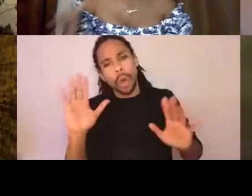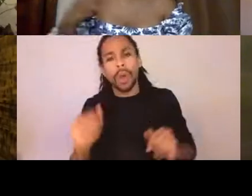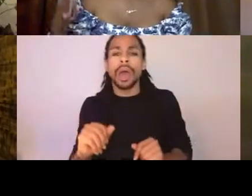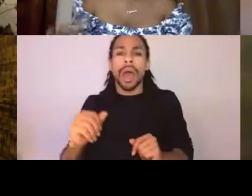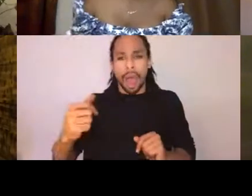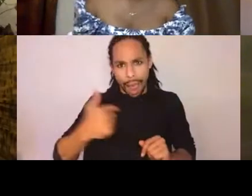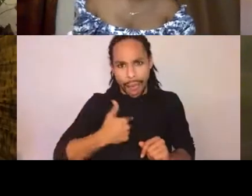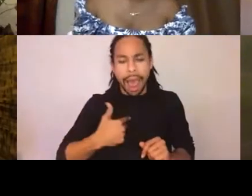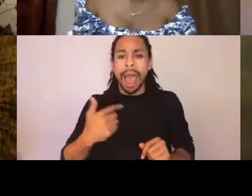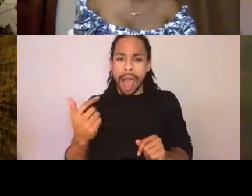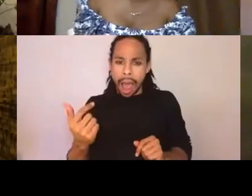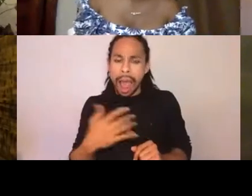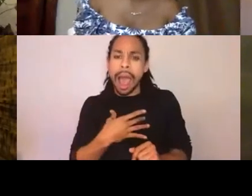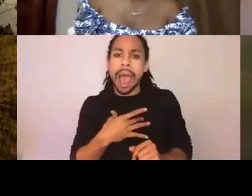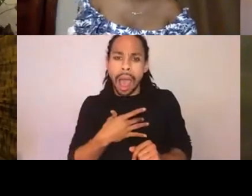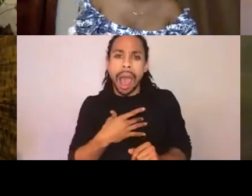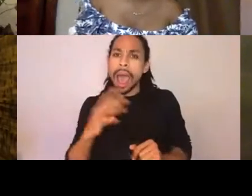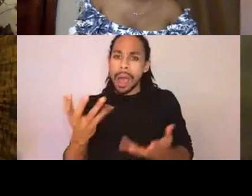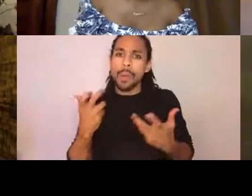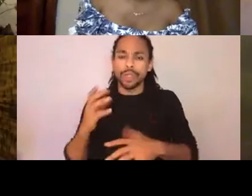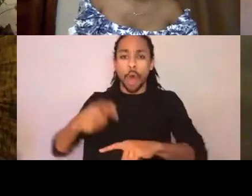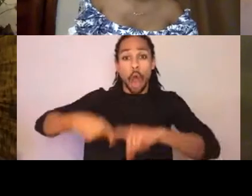that stop us from progress.